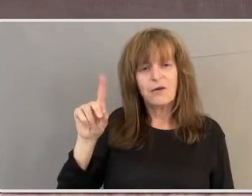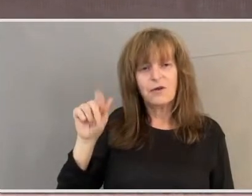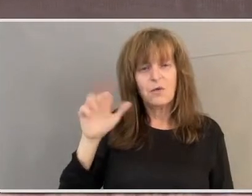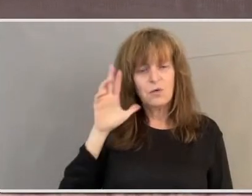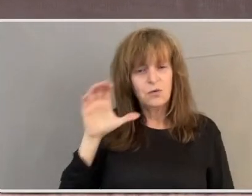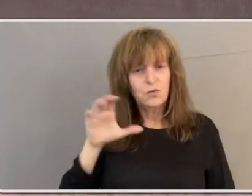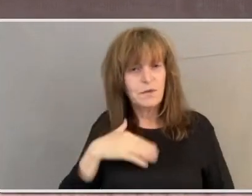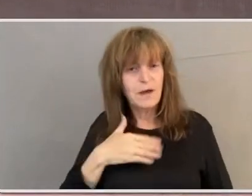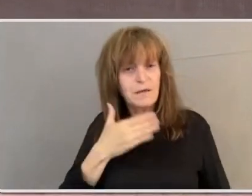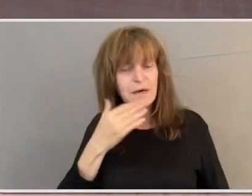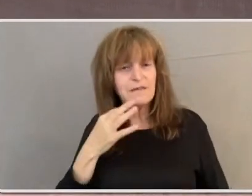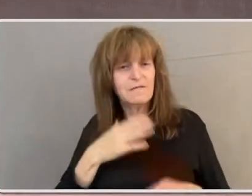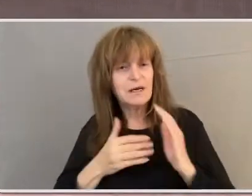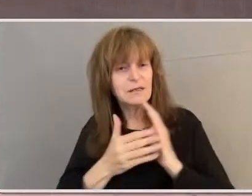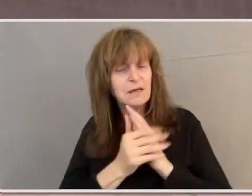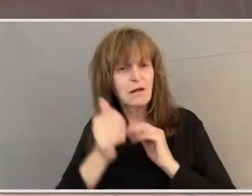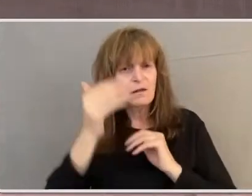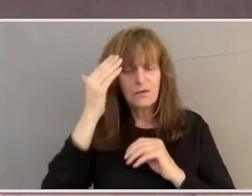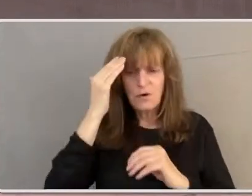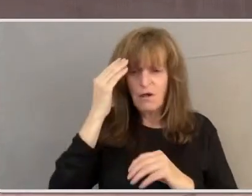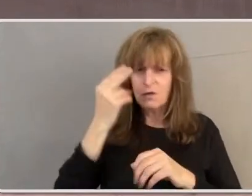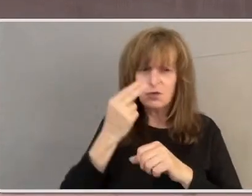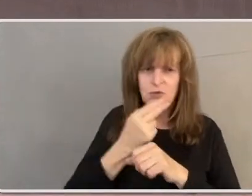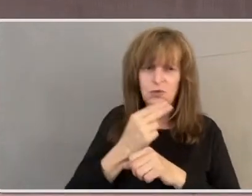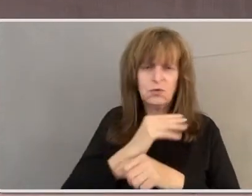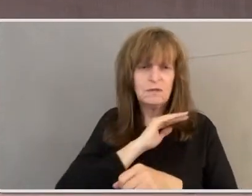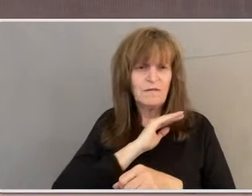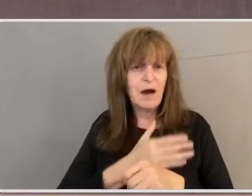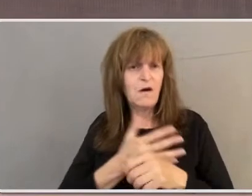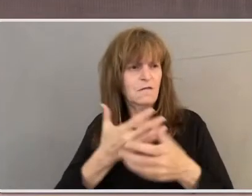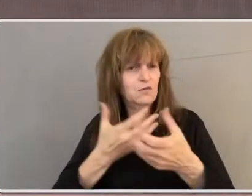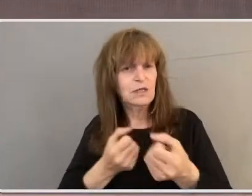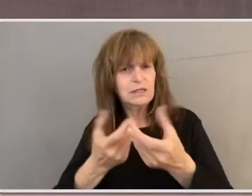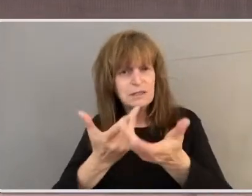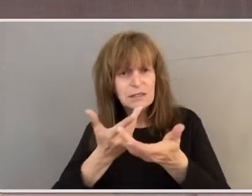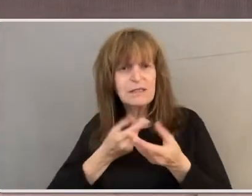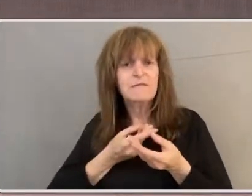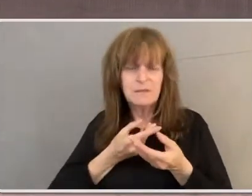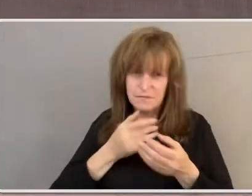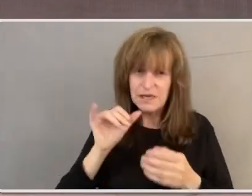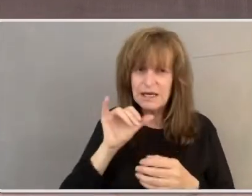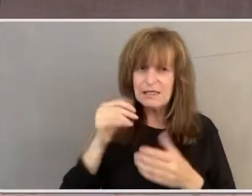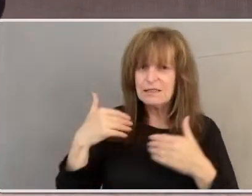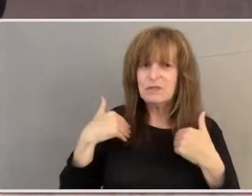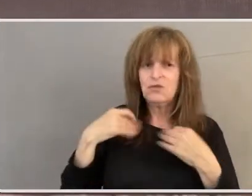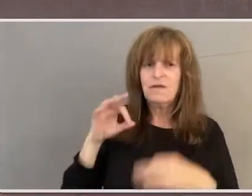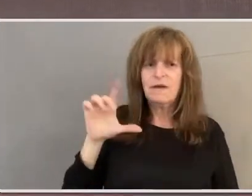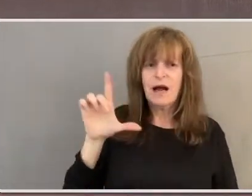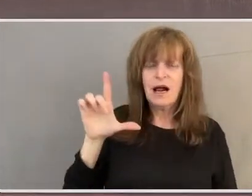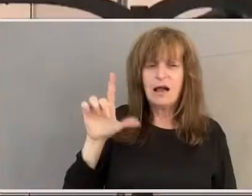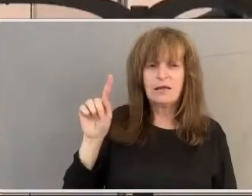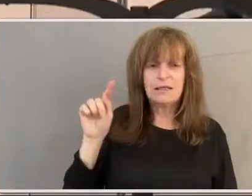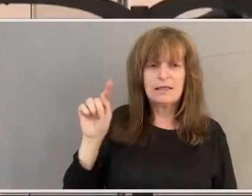me as Minister of Long-Term Care and Minister of Legislative Affairs of the Province of Ontario, so help me God.